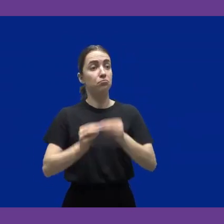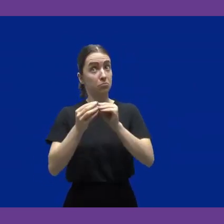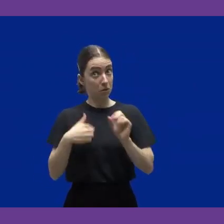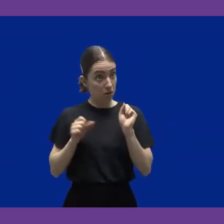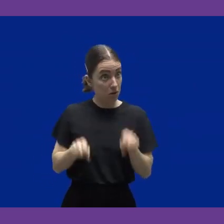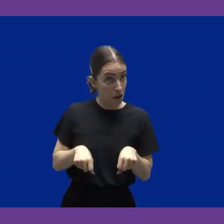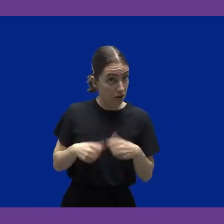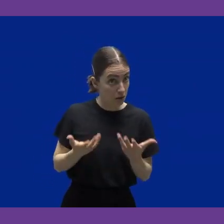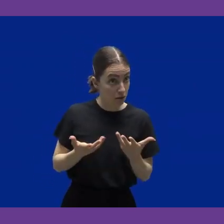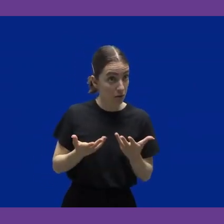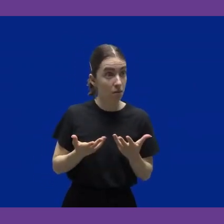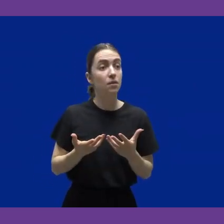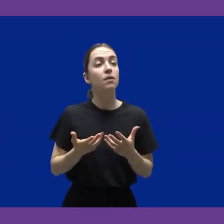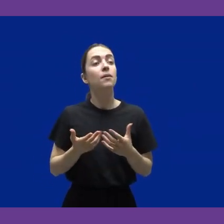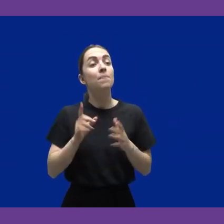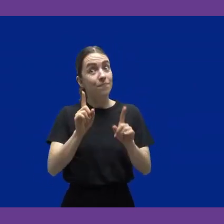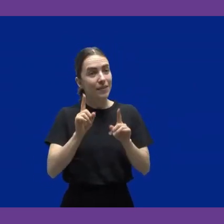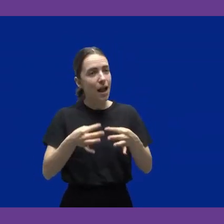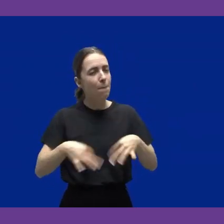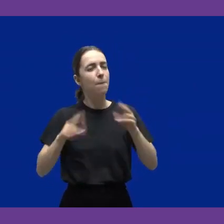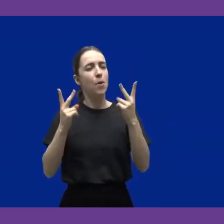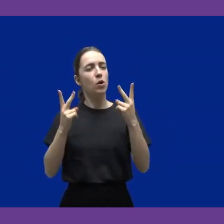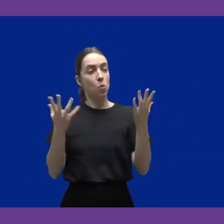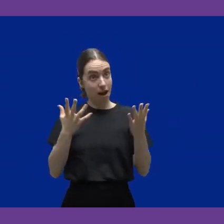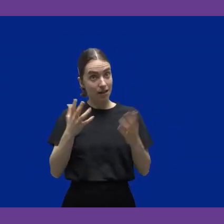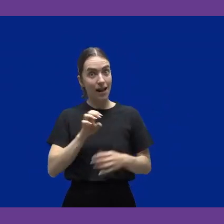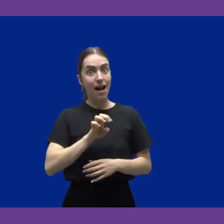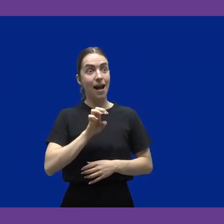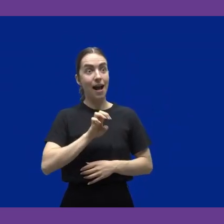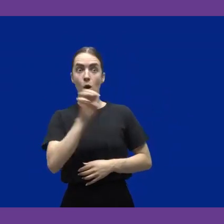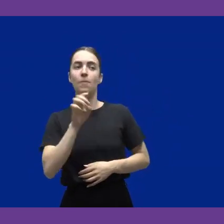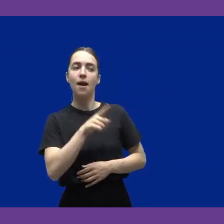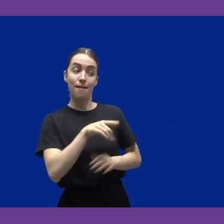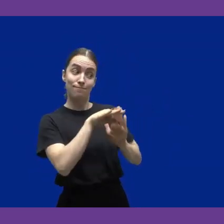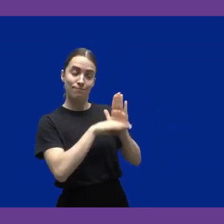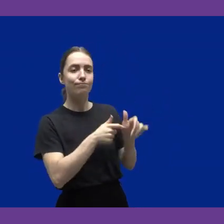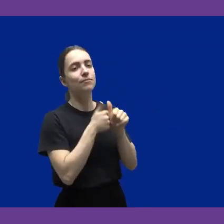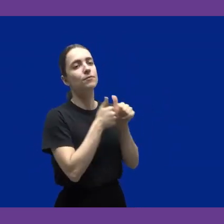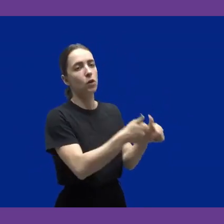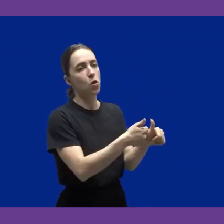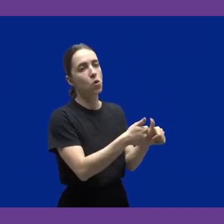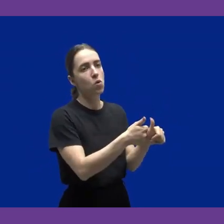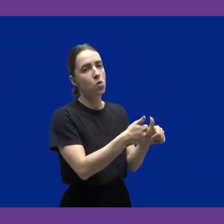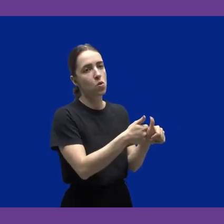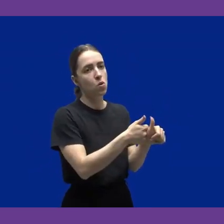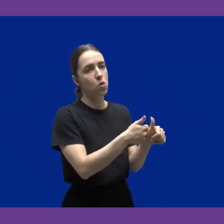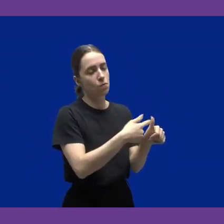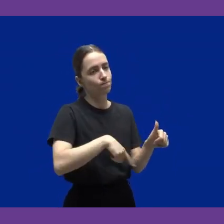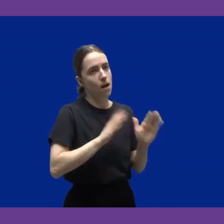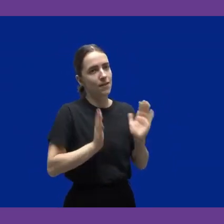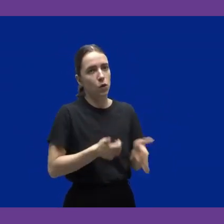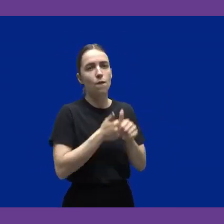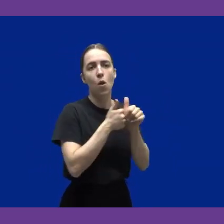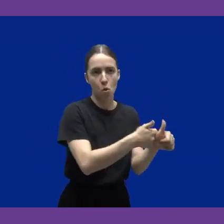rules. I'm not familiar with this ANSI technical specification or these FCC hack standards. They